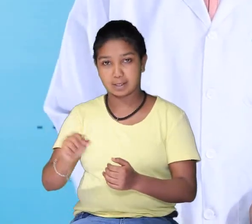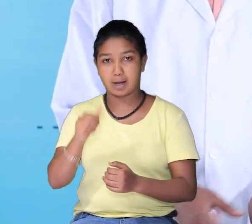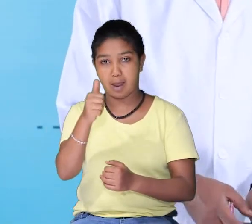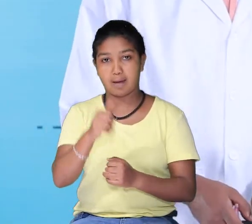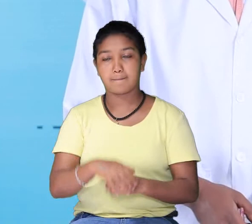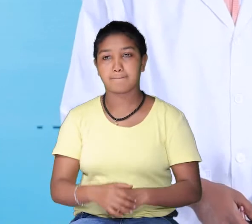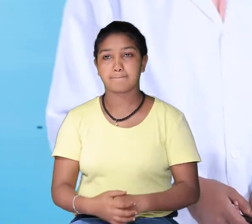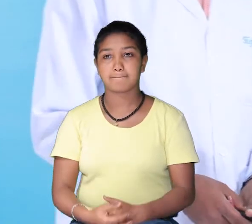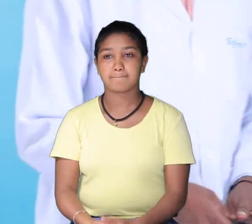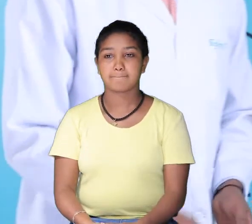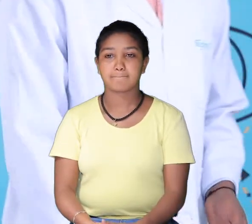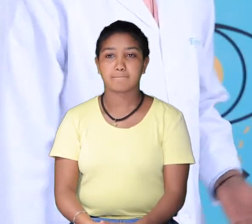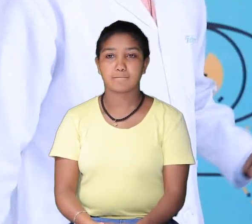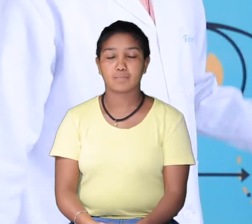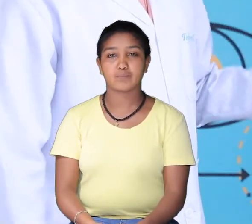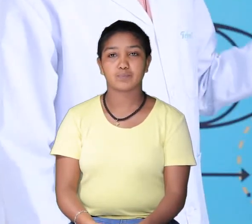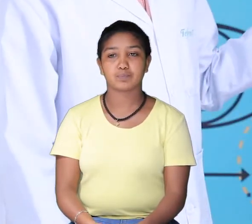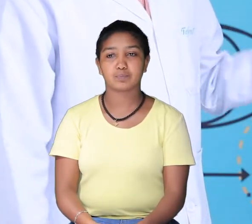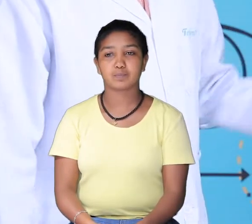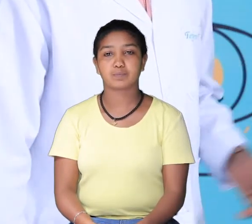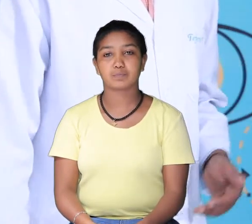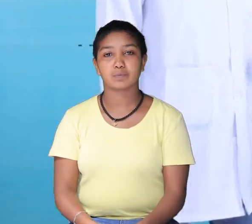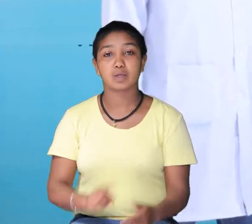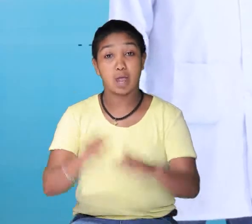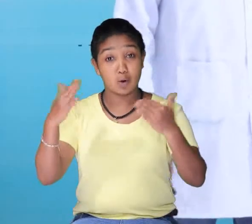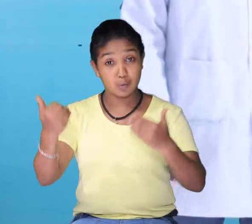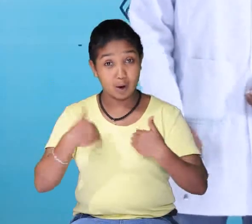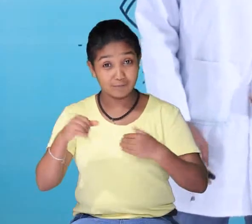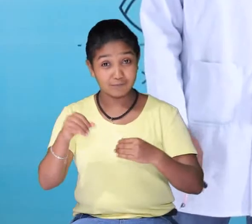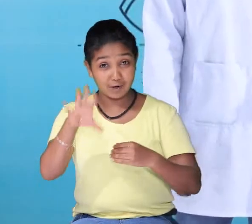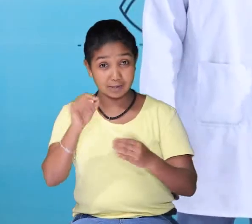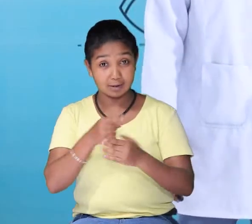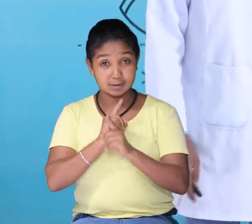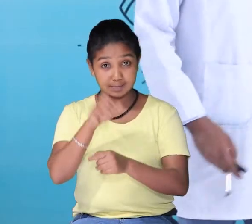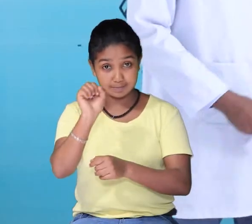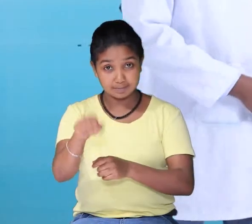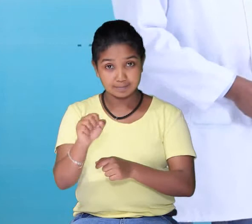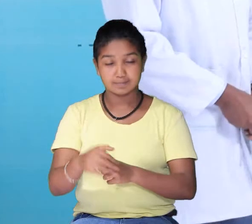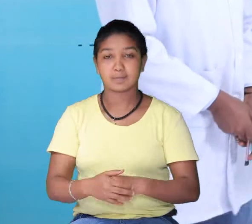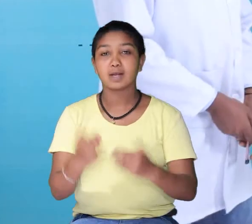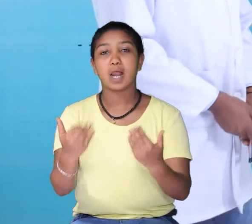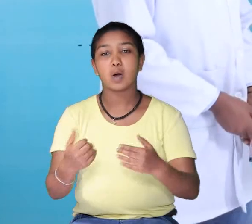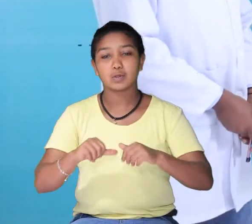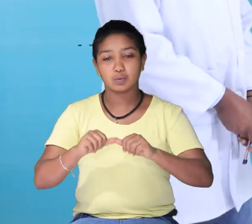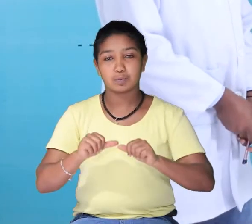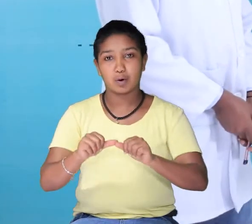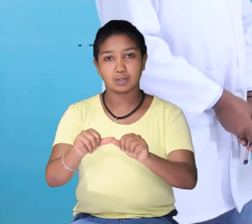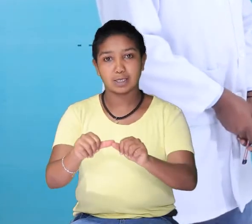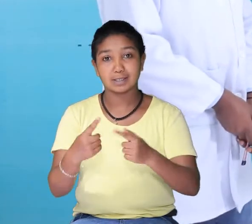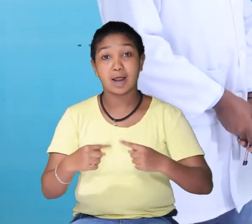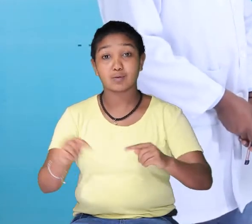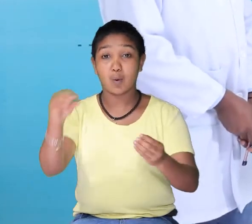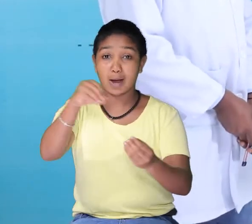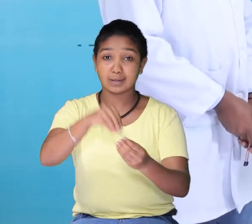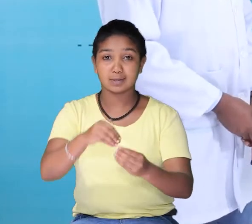second. 5,700 meter per second. So I hope you have found the answer. Now let's proceed and try to